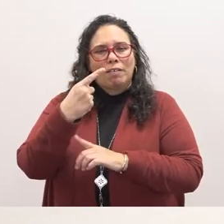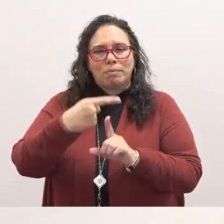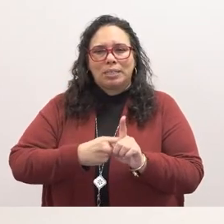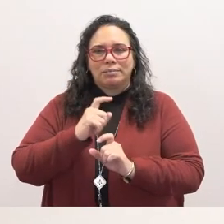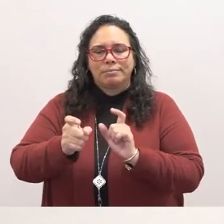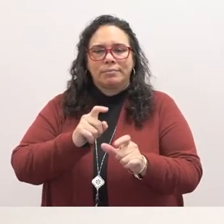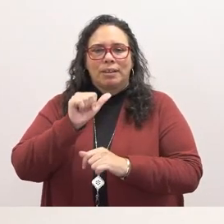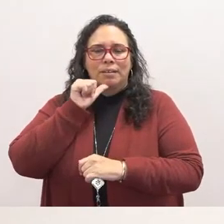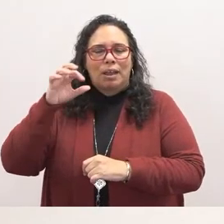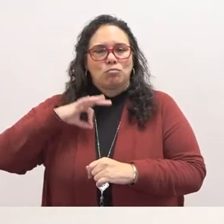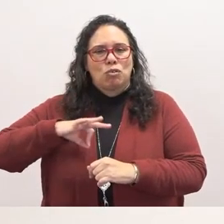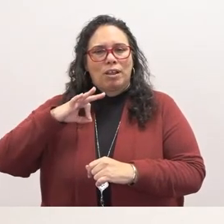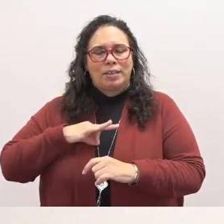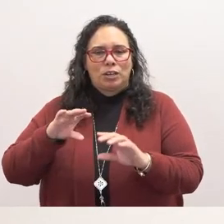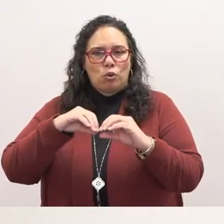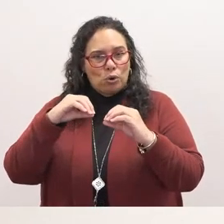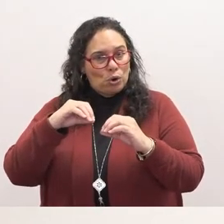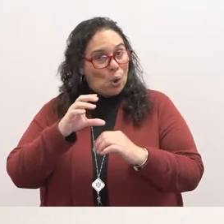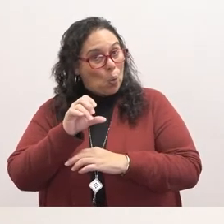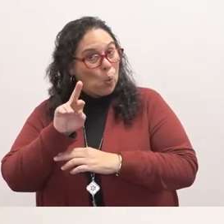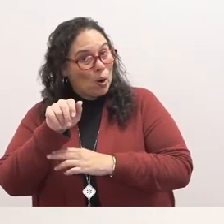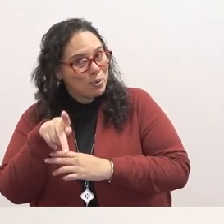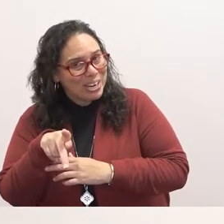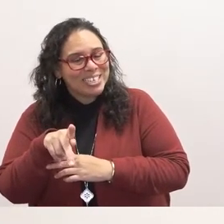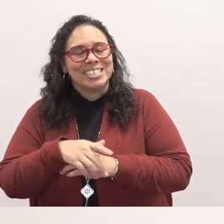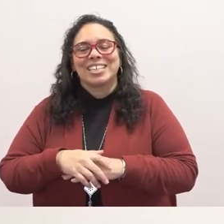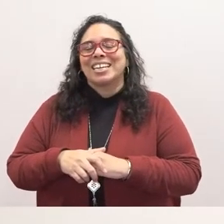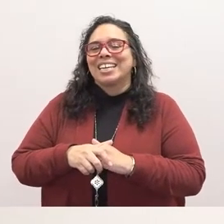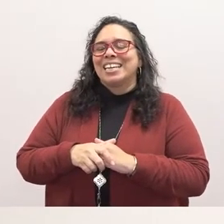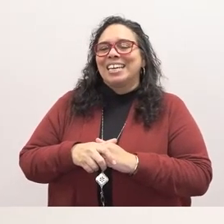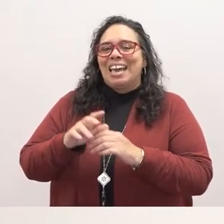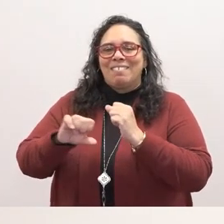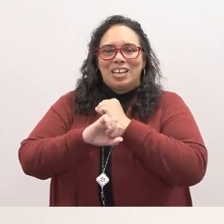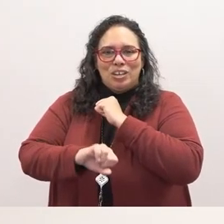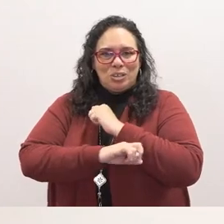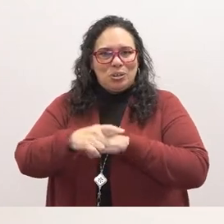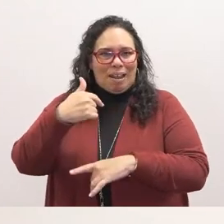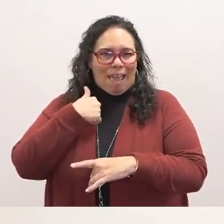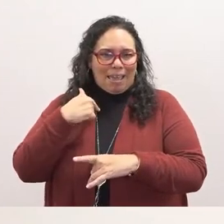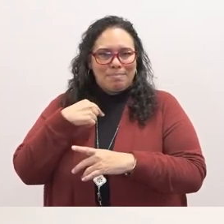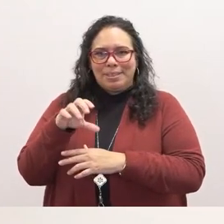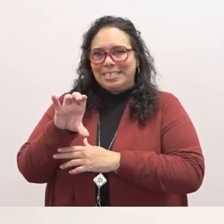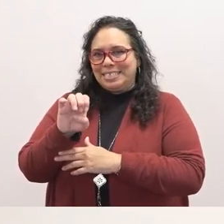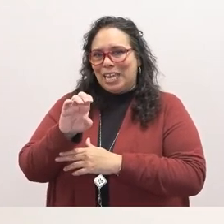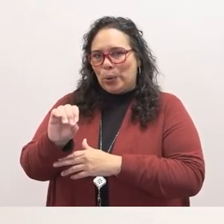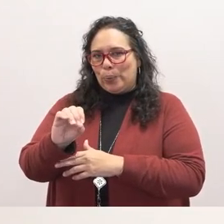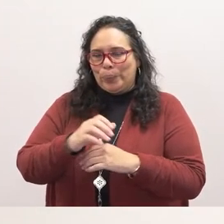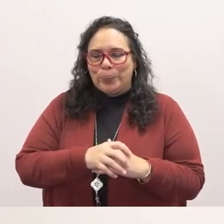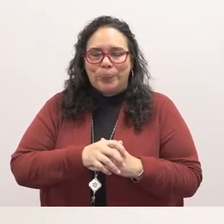to the nonprofit corporation Rancho Los Amigos Foundation, which I am the CEO.